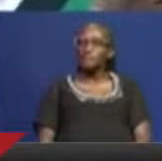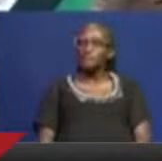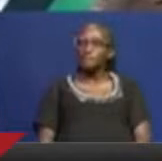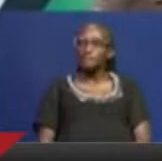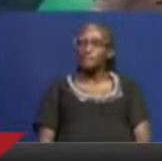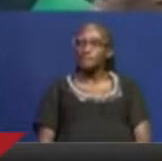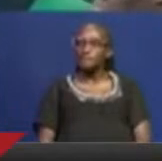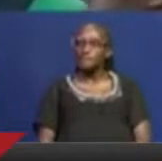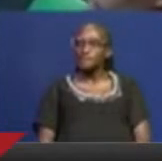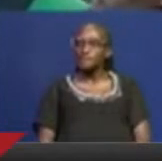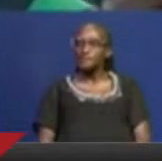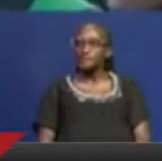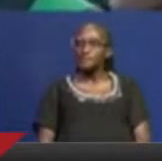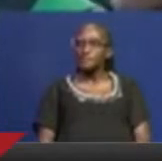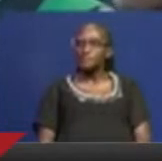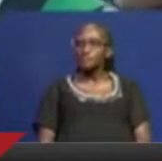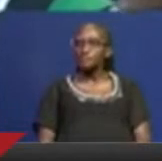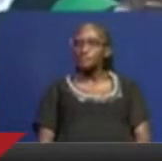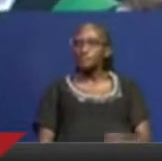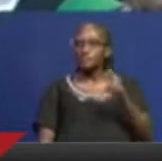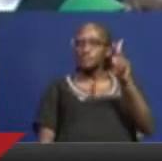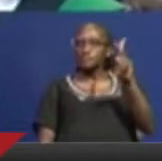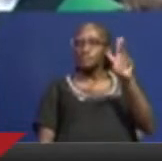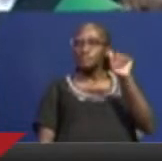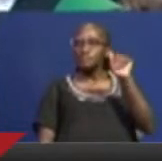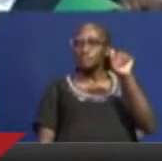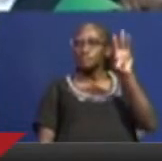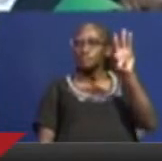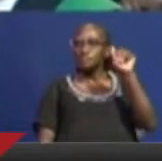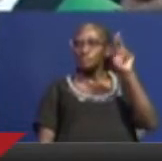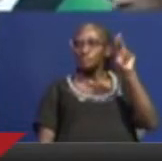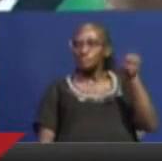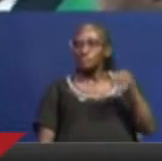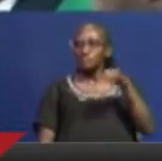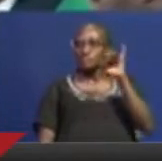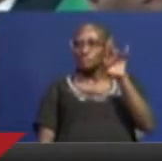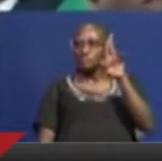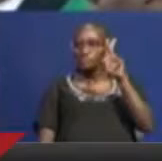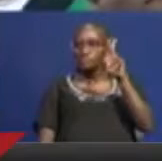Kiamba John Jogona Kawanjiko.